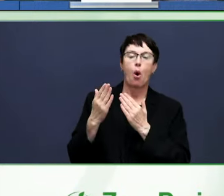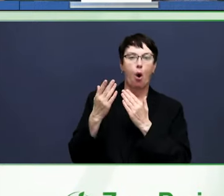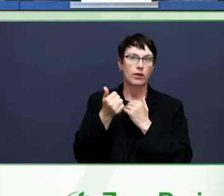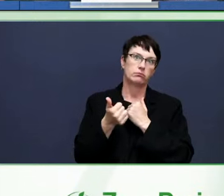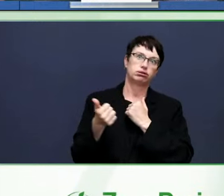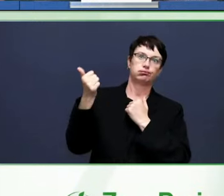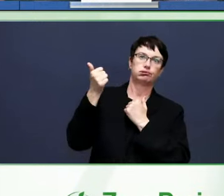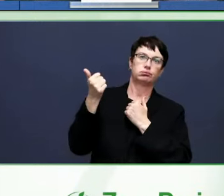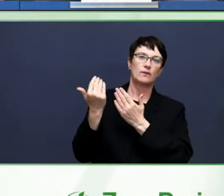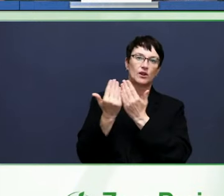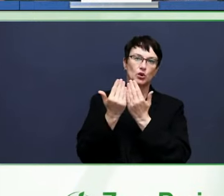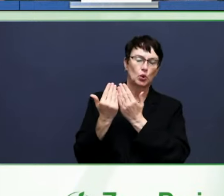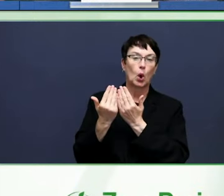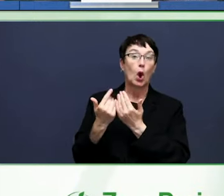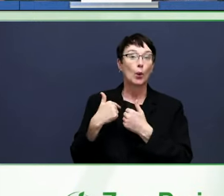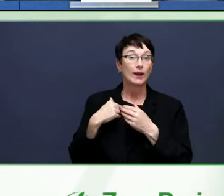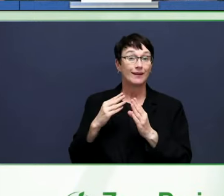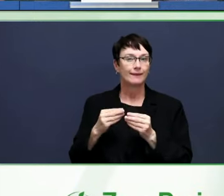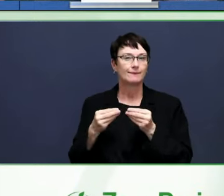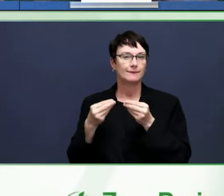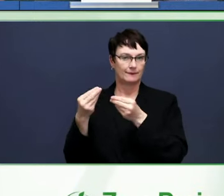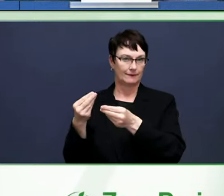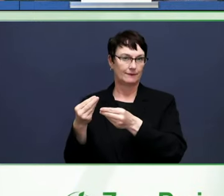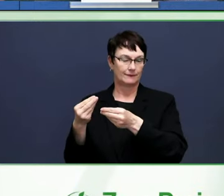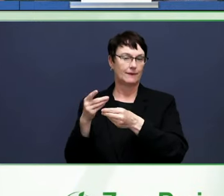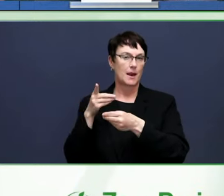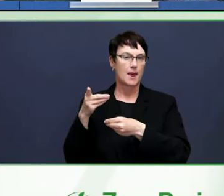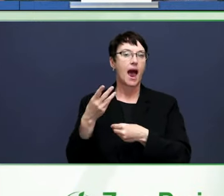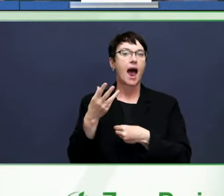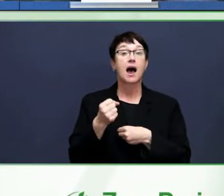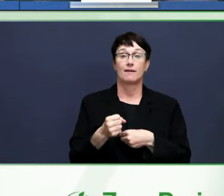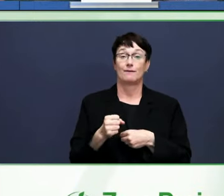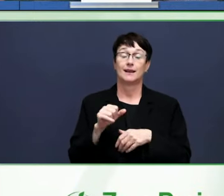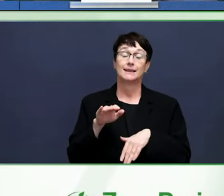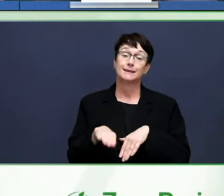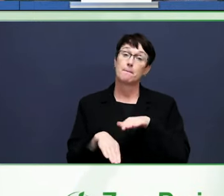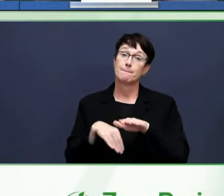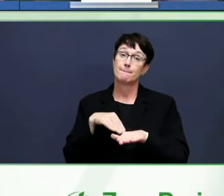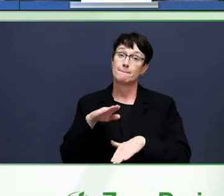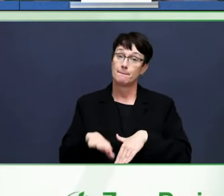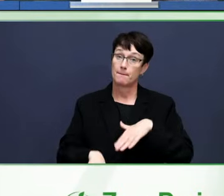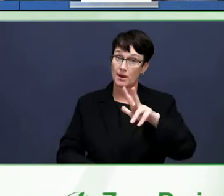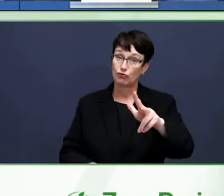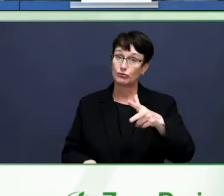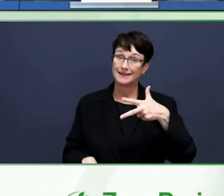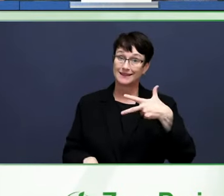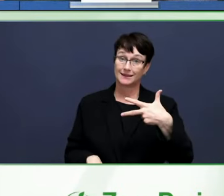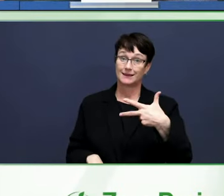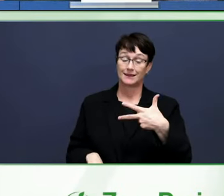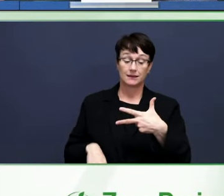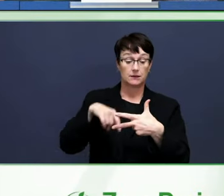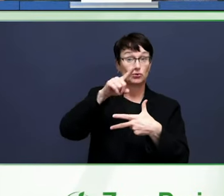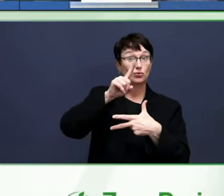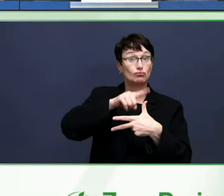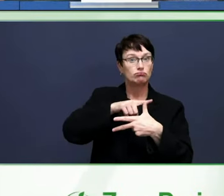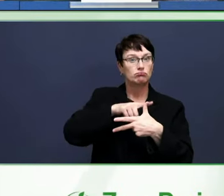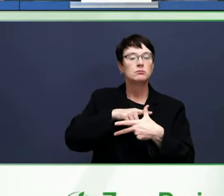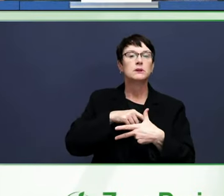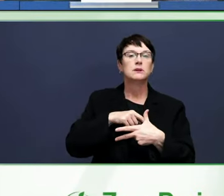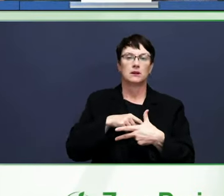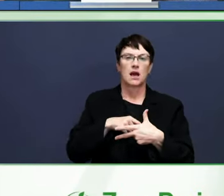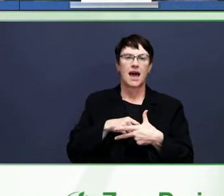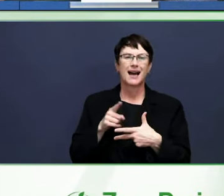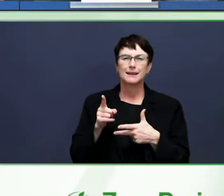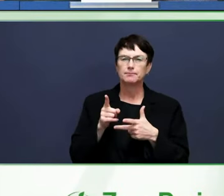map the learning environment. Then the teachers collect what works and what doesn't work. What kind